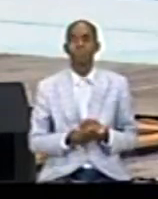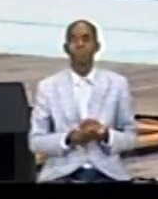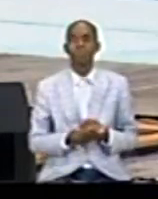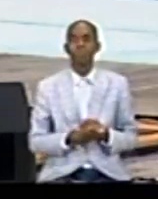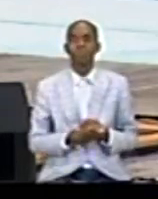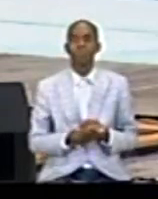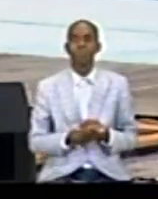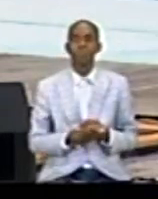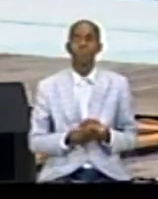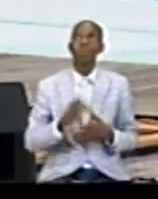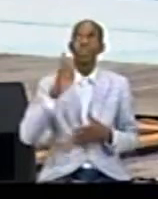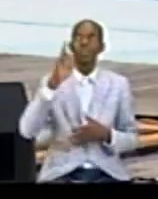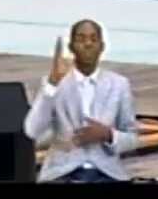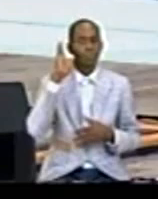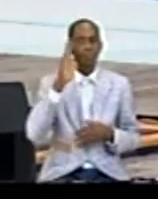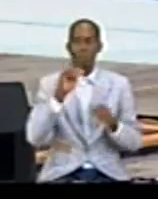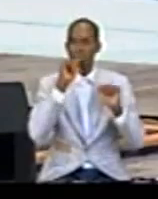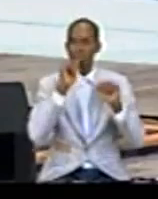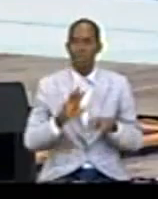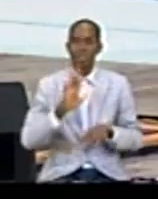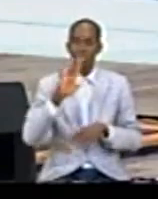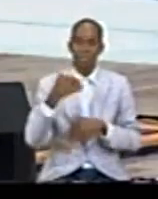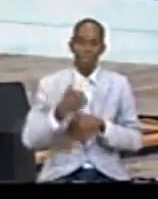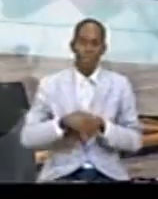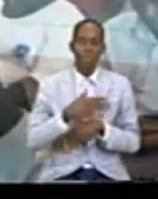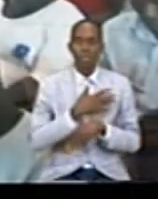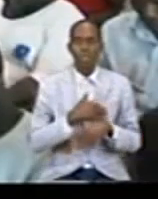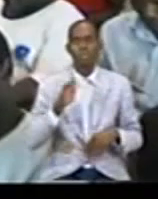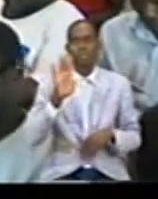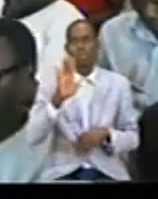He shall bless thy bread and thy water.